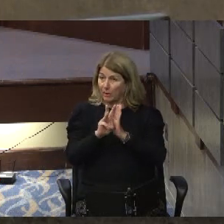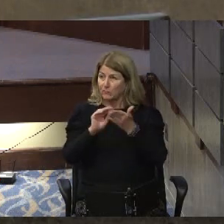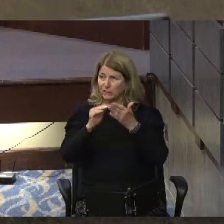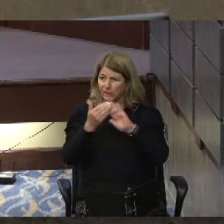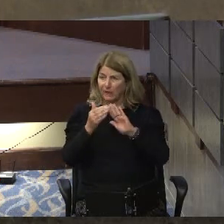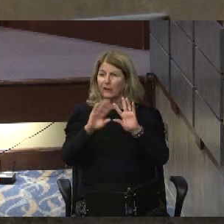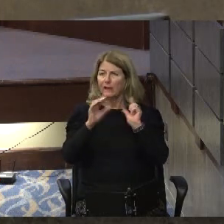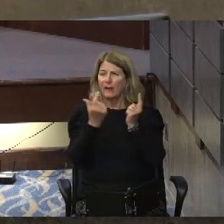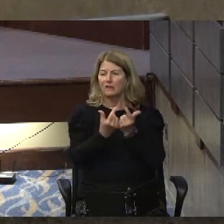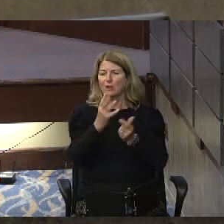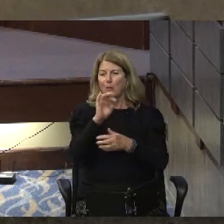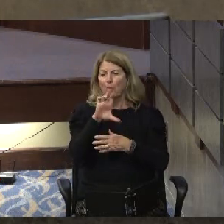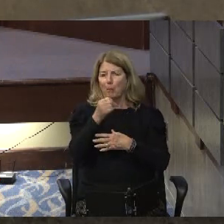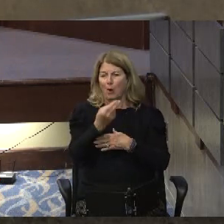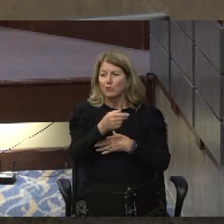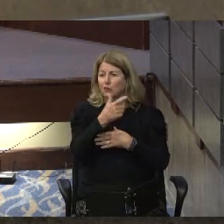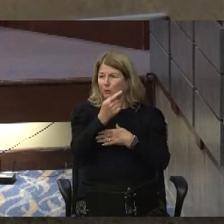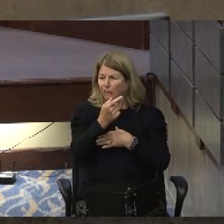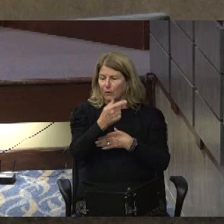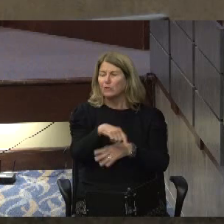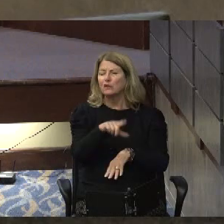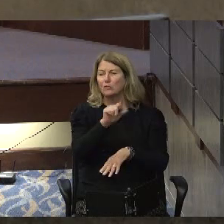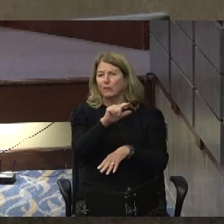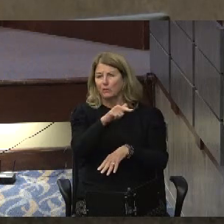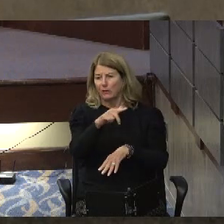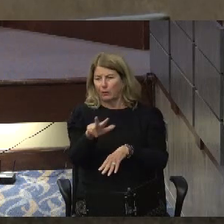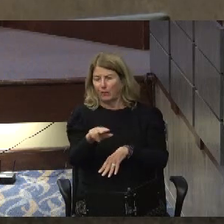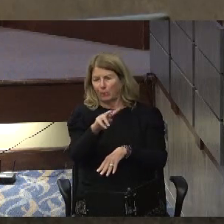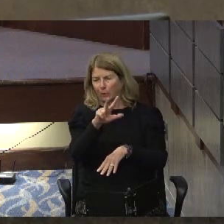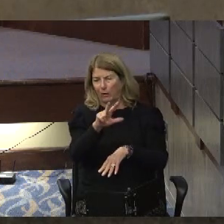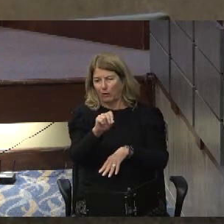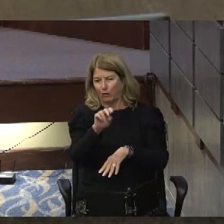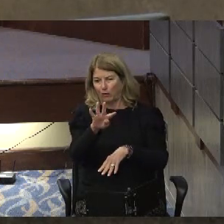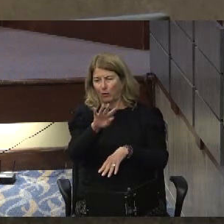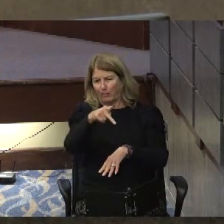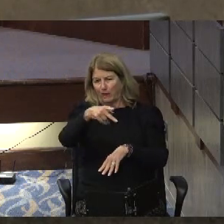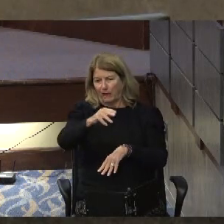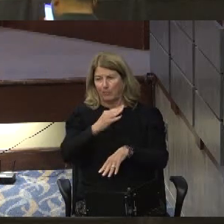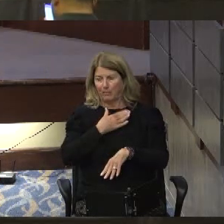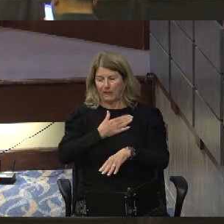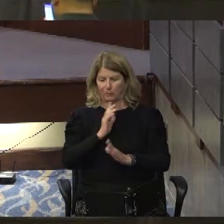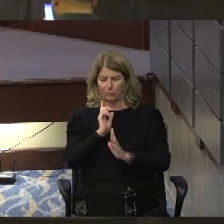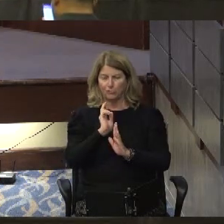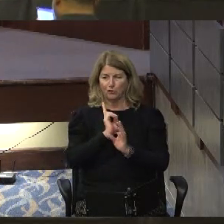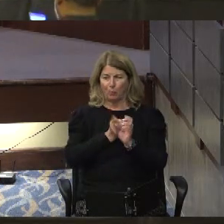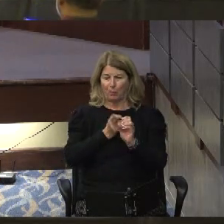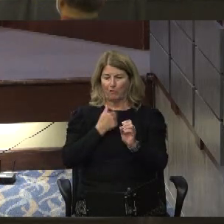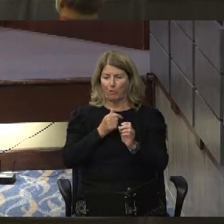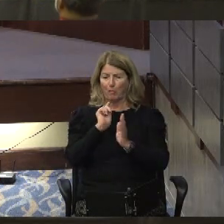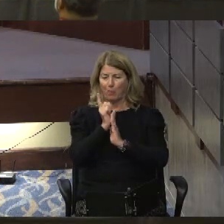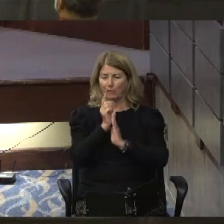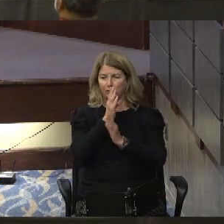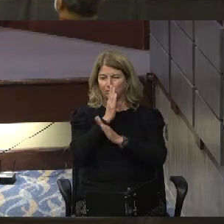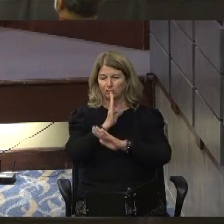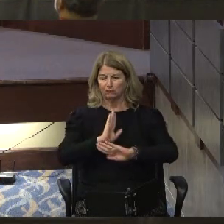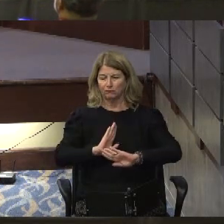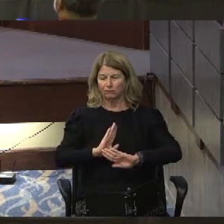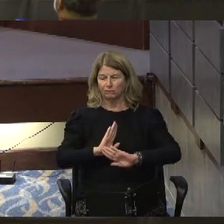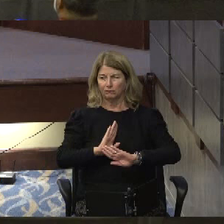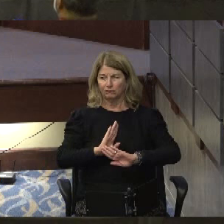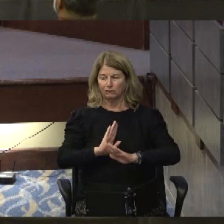21st, 2023 to order at 3:04 p.m. Please join me for a moment of silence.